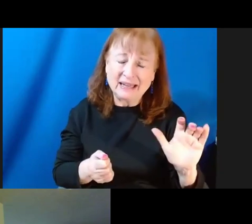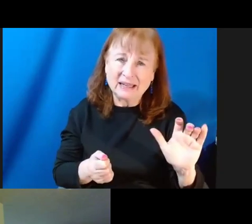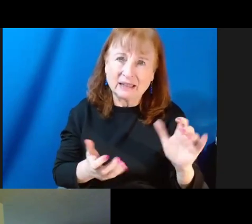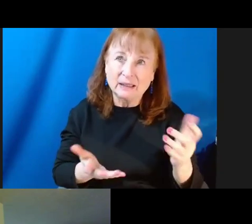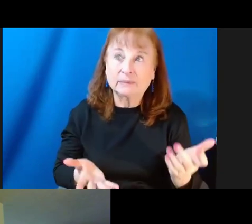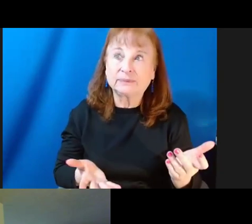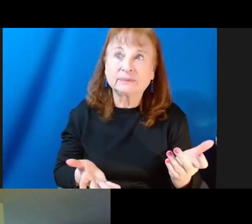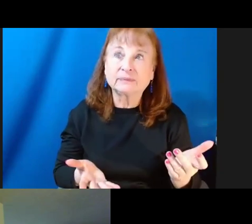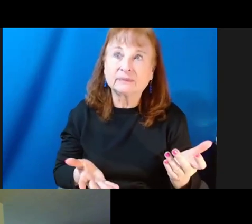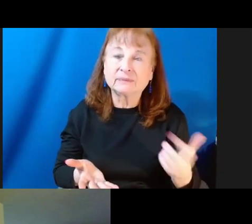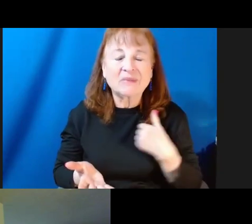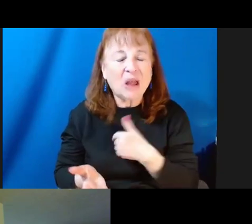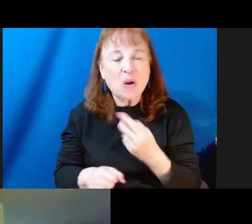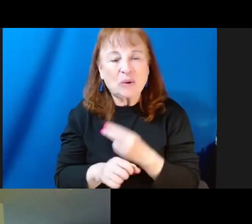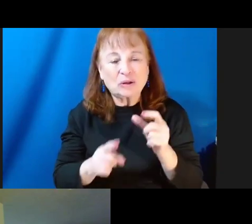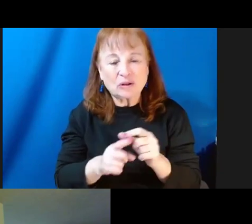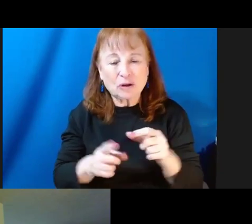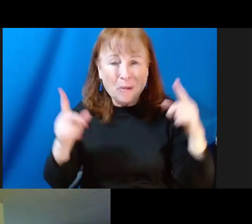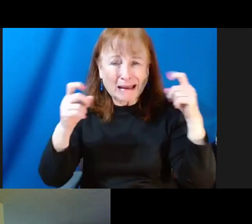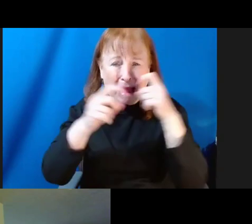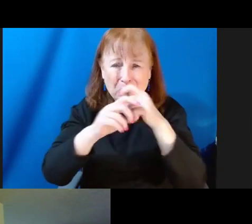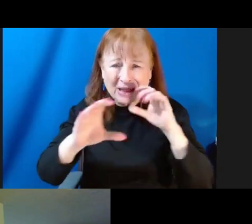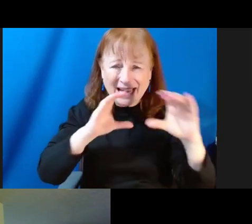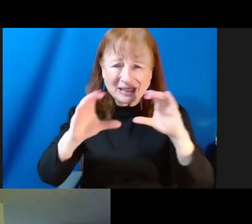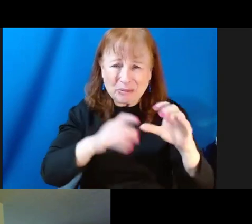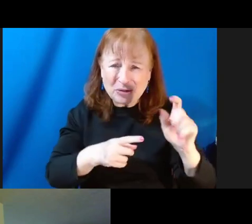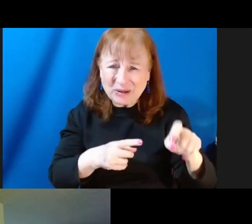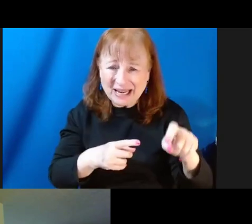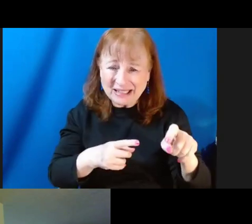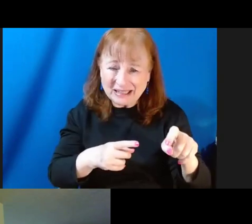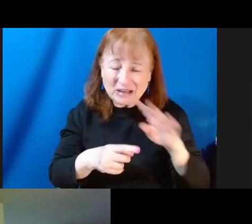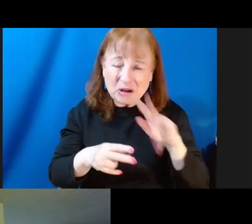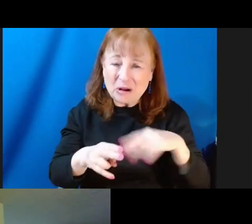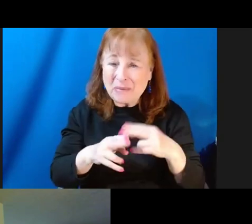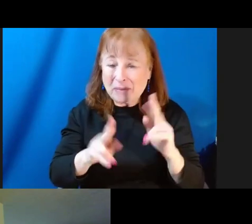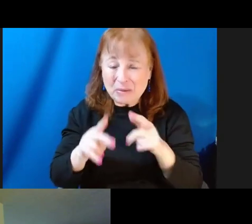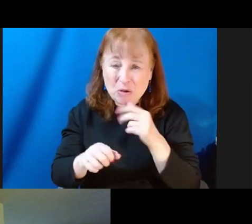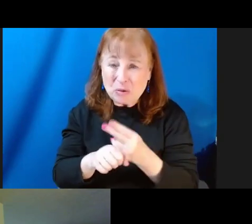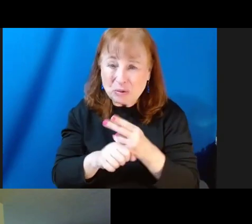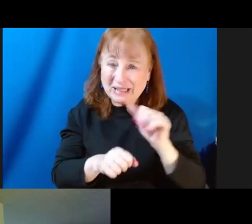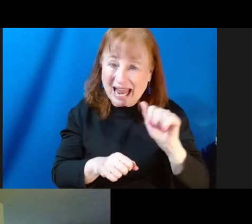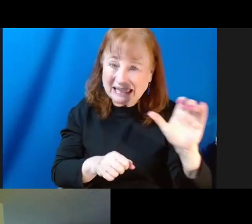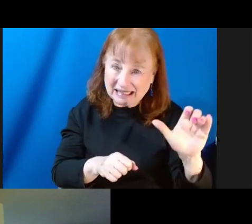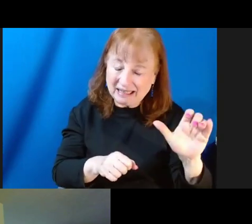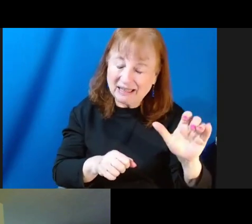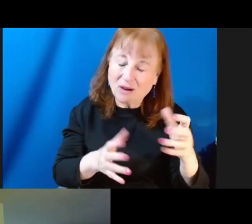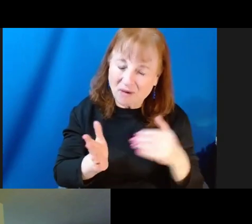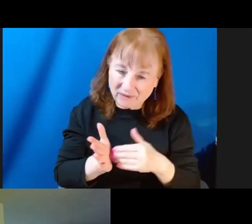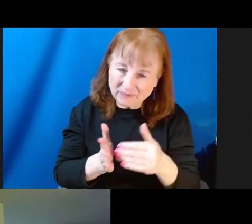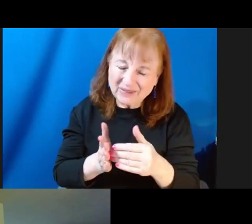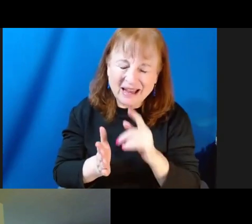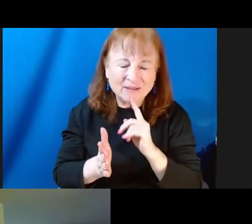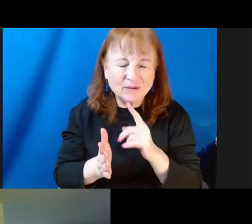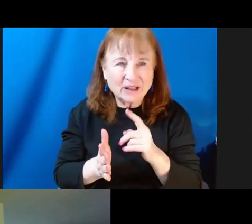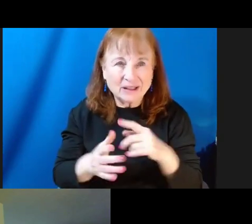mean, we use the term complex communication needs when we refer to people who use AAC a lot of the time, and it really